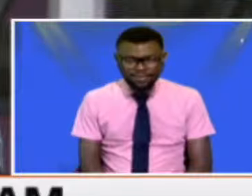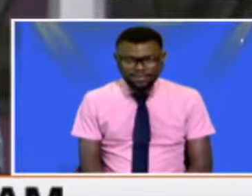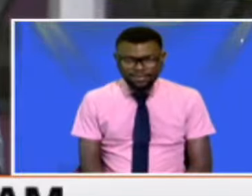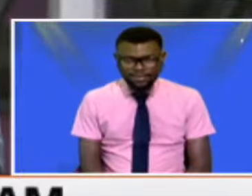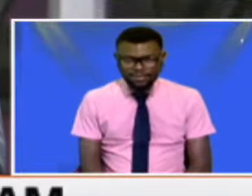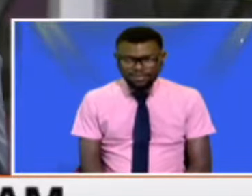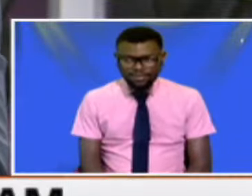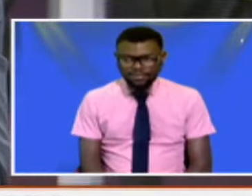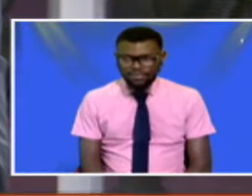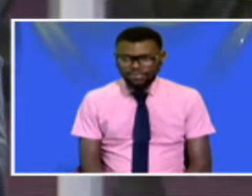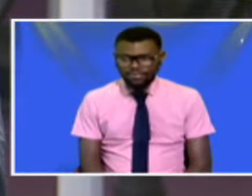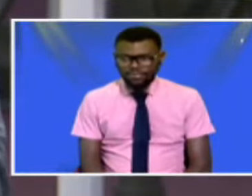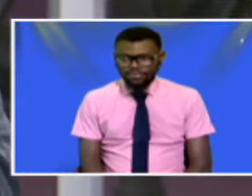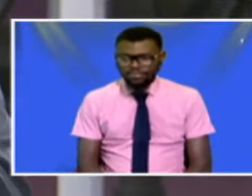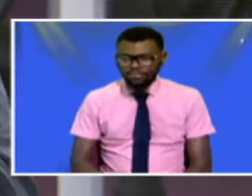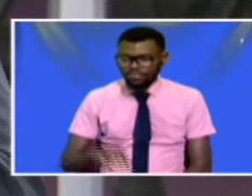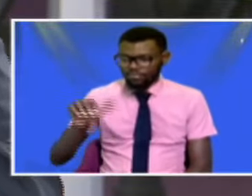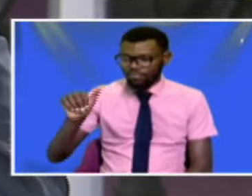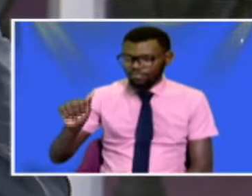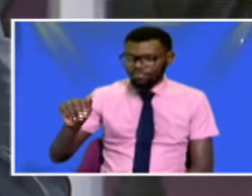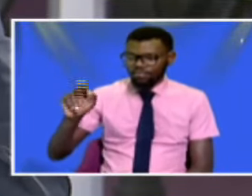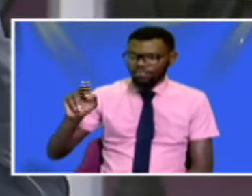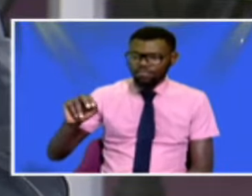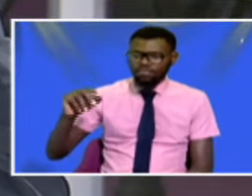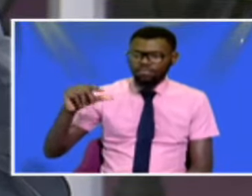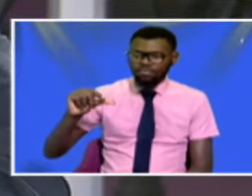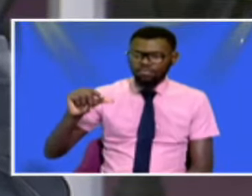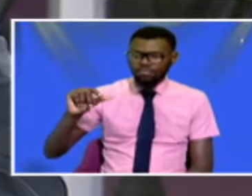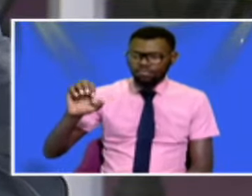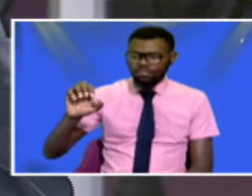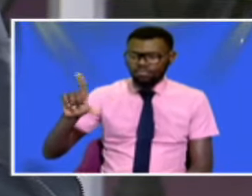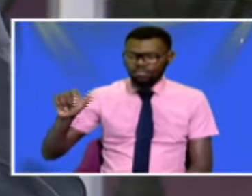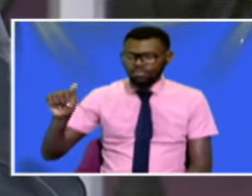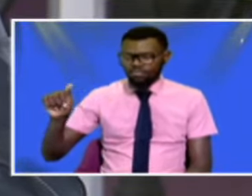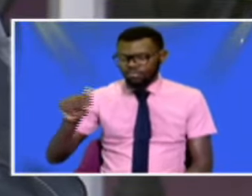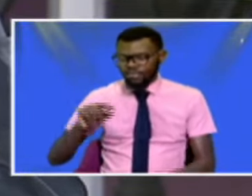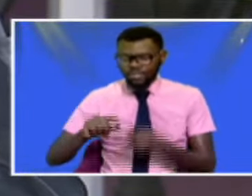All right, now Angela Okutoyi and Roslida Asumwa fell short.